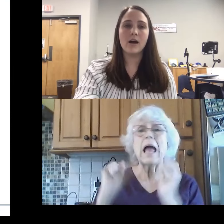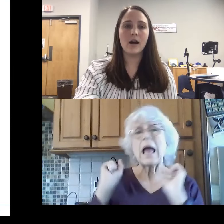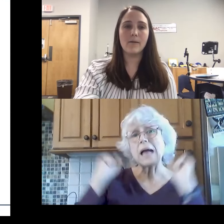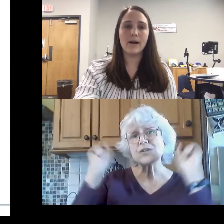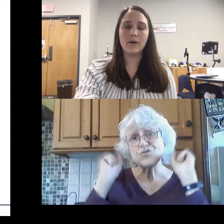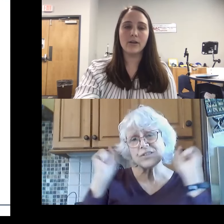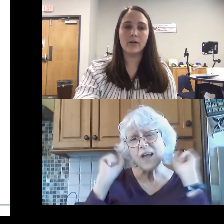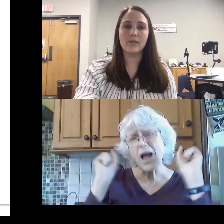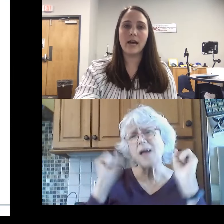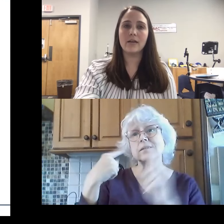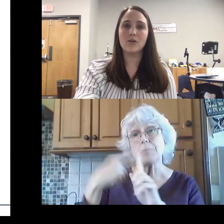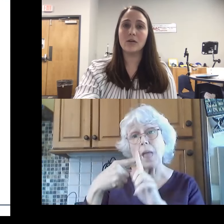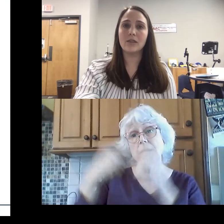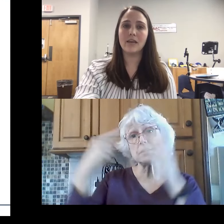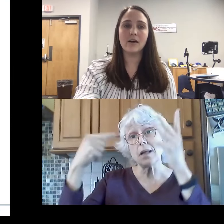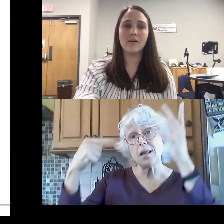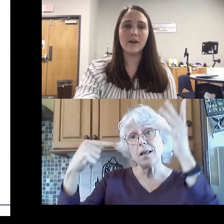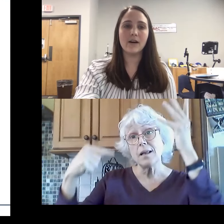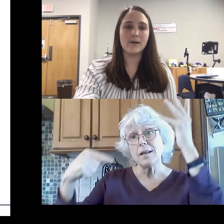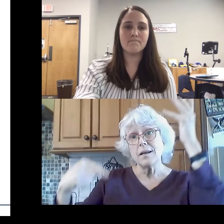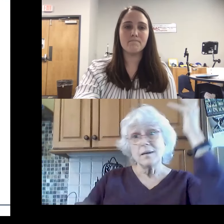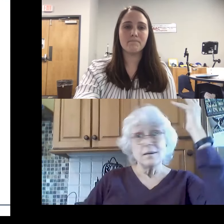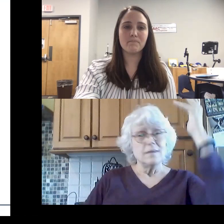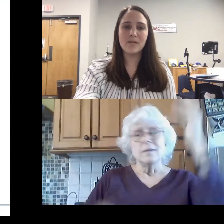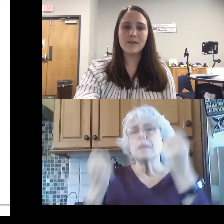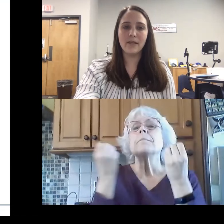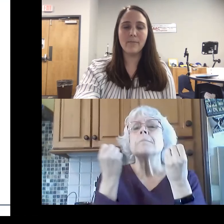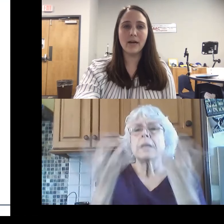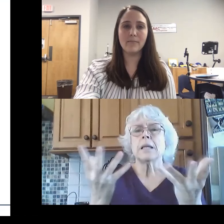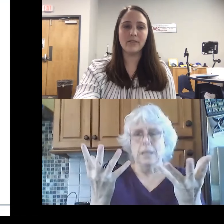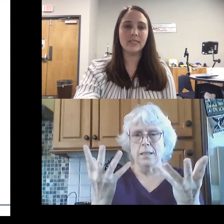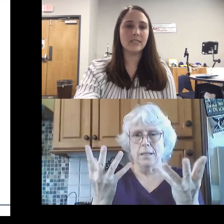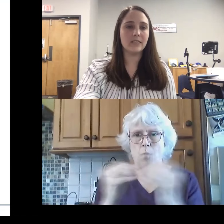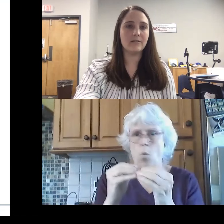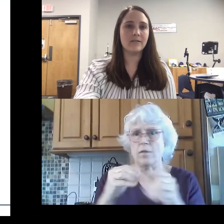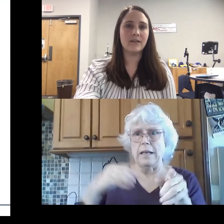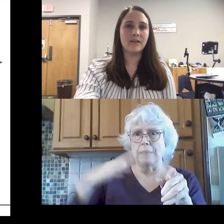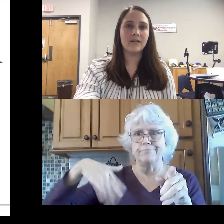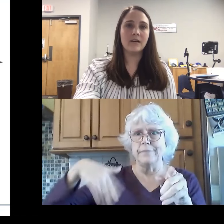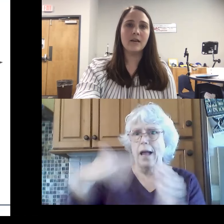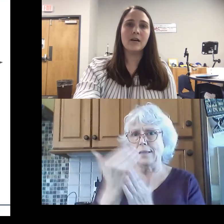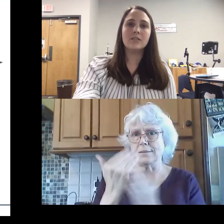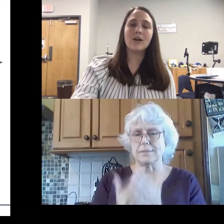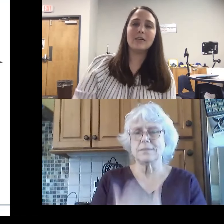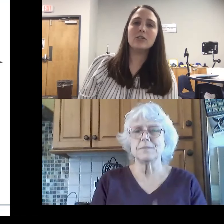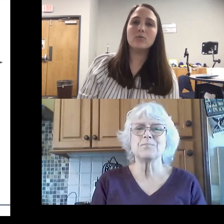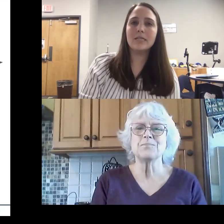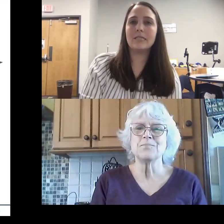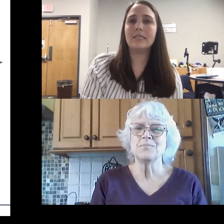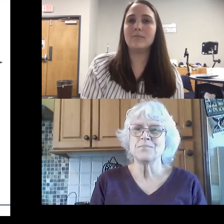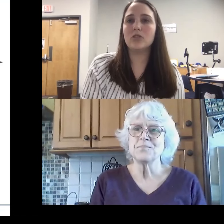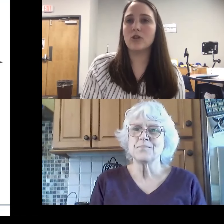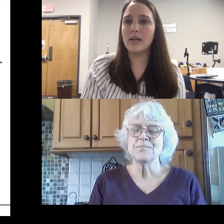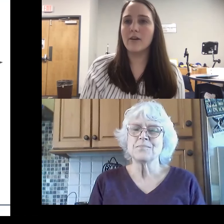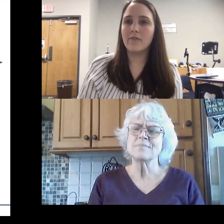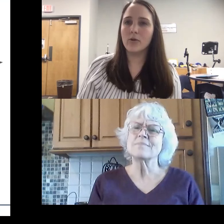out there that you can think of that may not be listed. So I just wanted